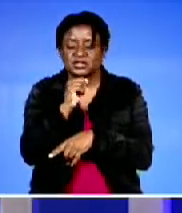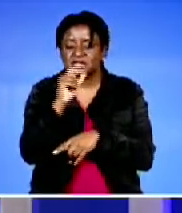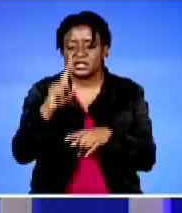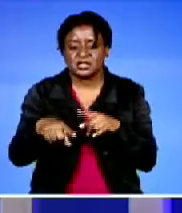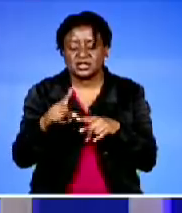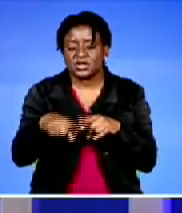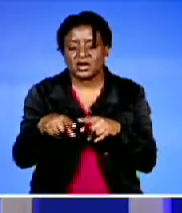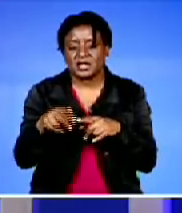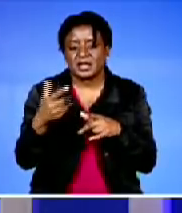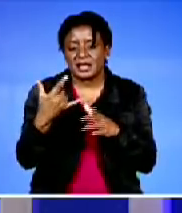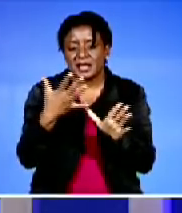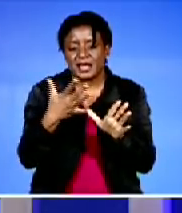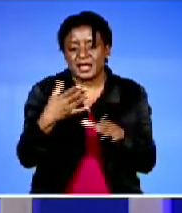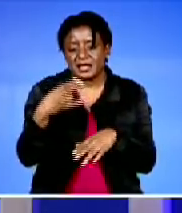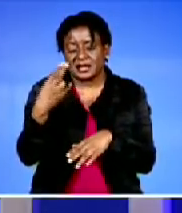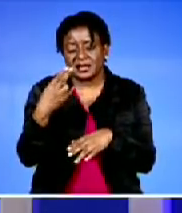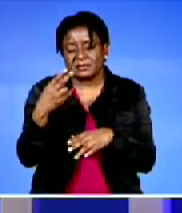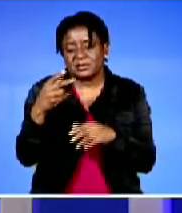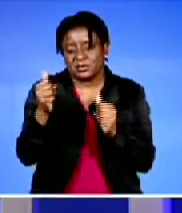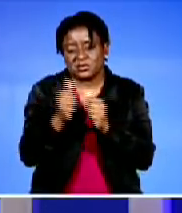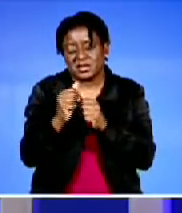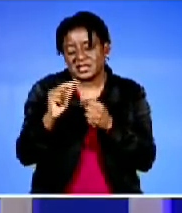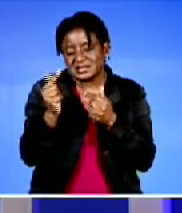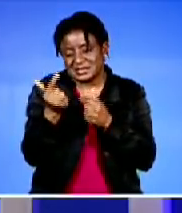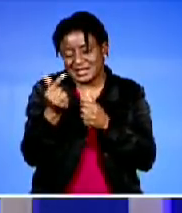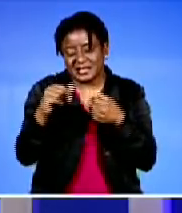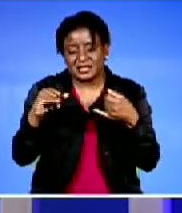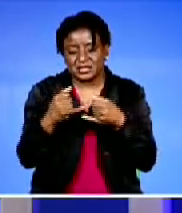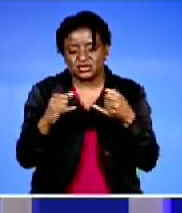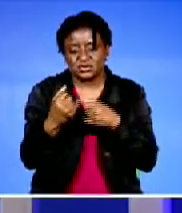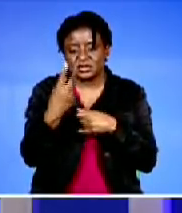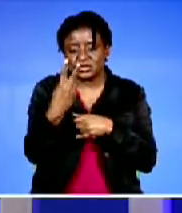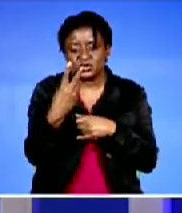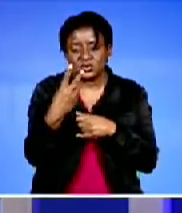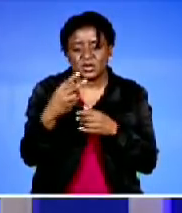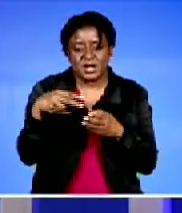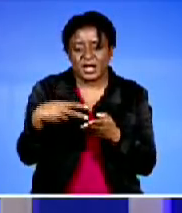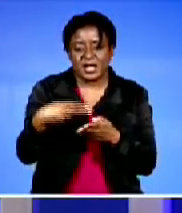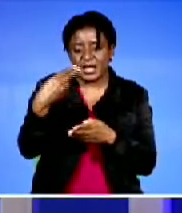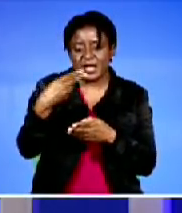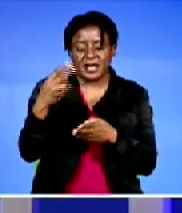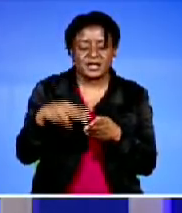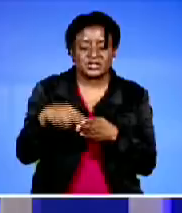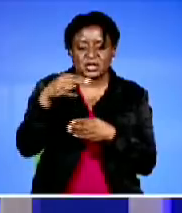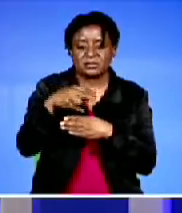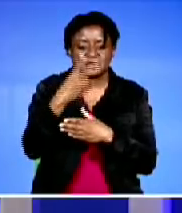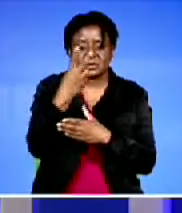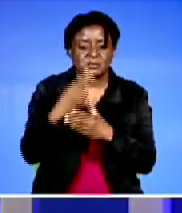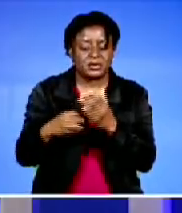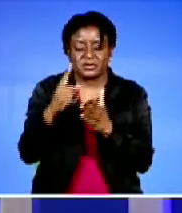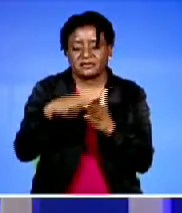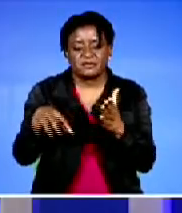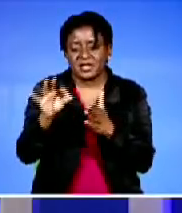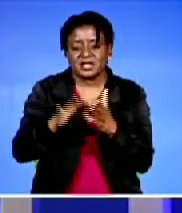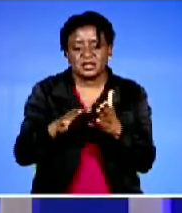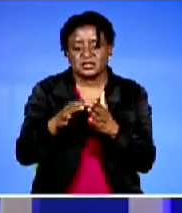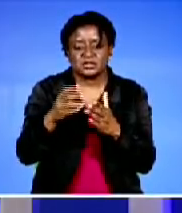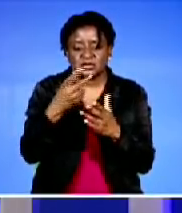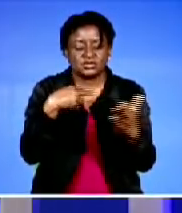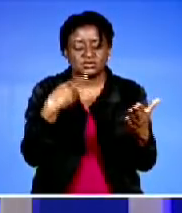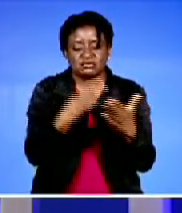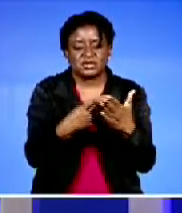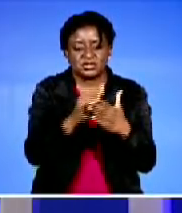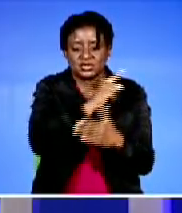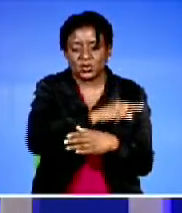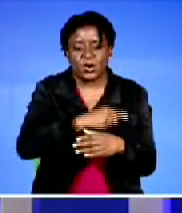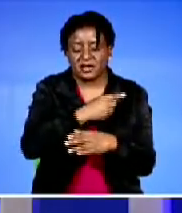after sustaining a slight injury. As for our 2 high jumpers, both failed to reach the qualifying height of 7'1.5" or be in the top 12, so